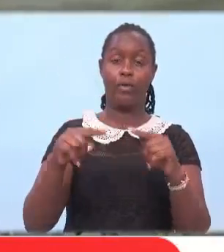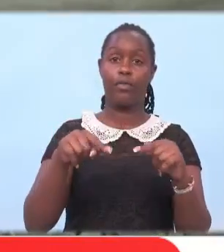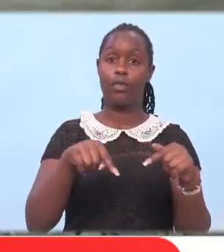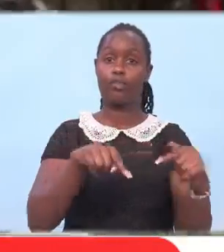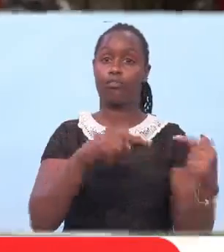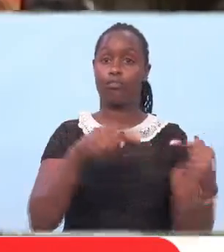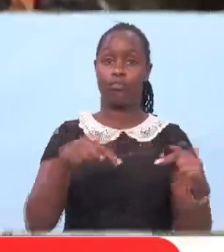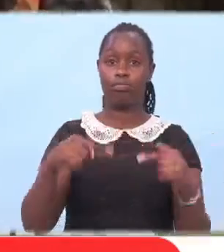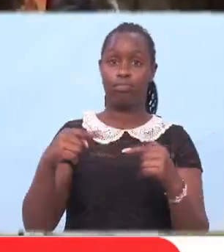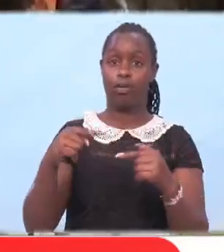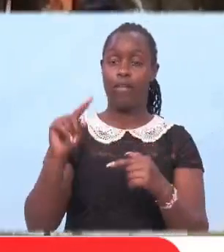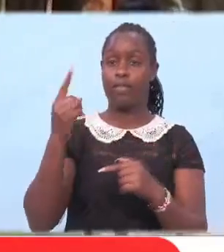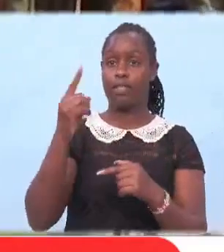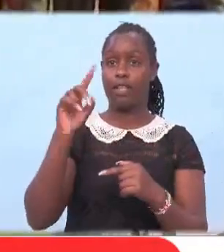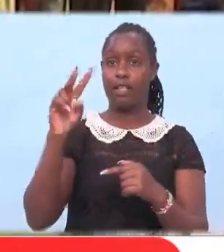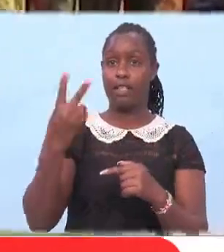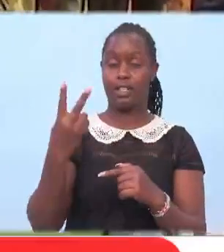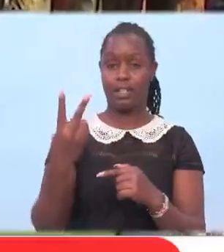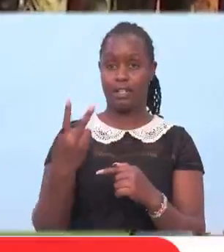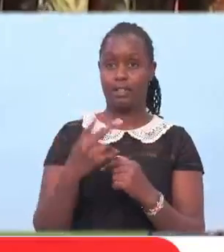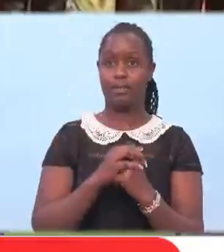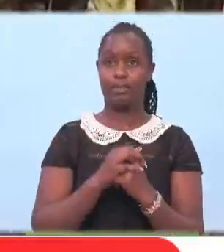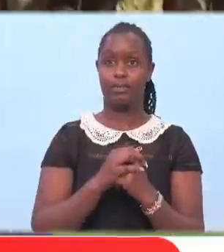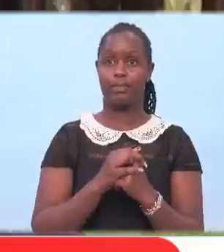Second World Wars.